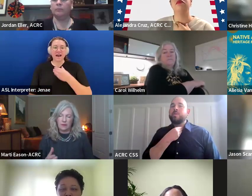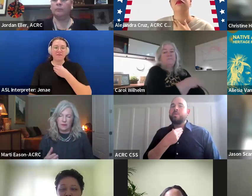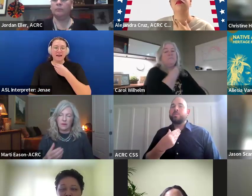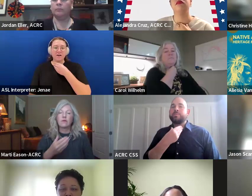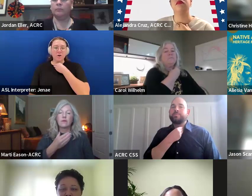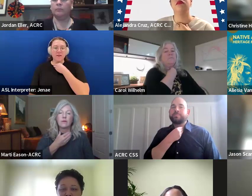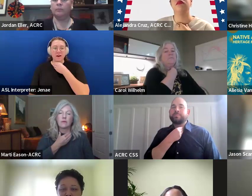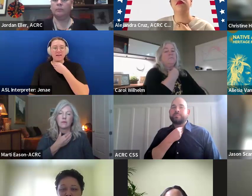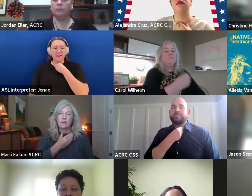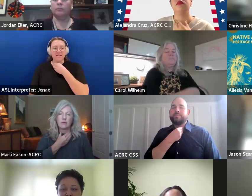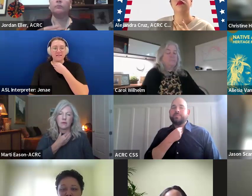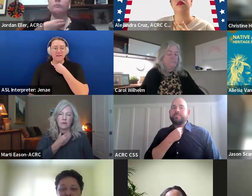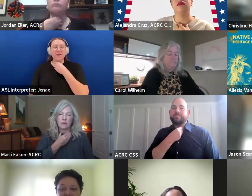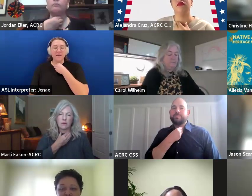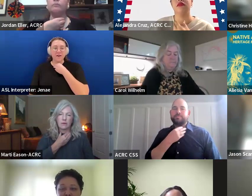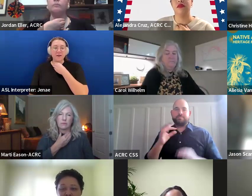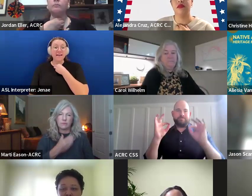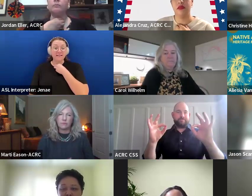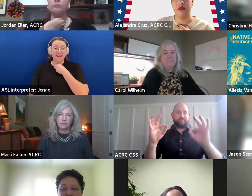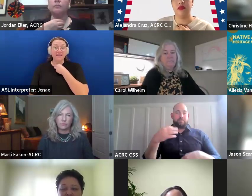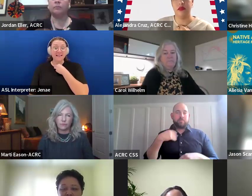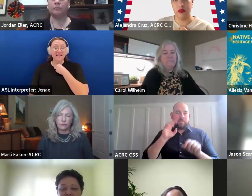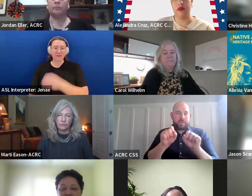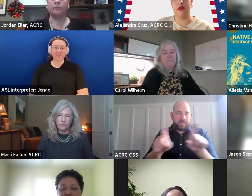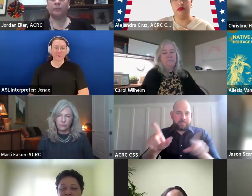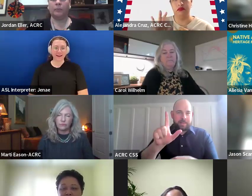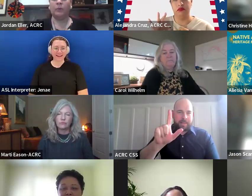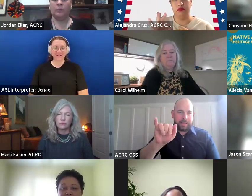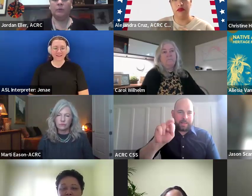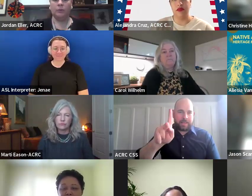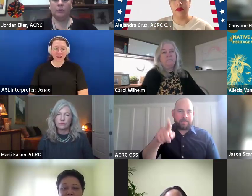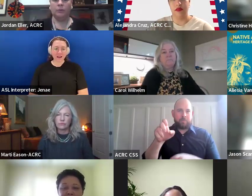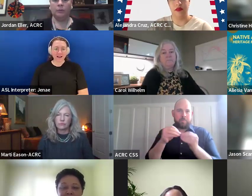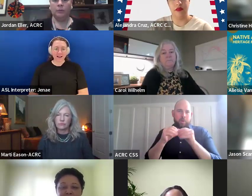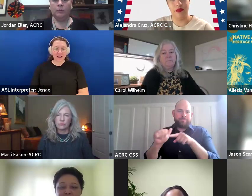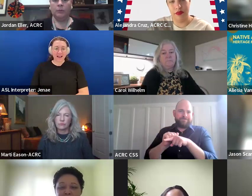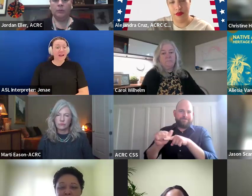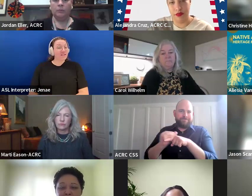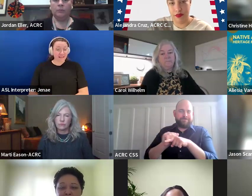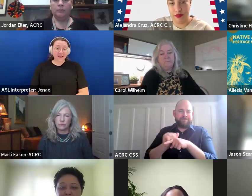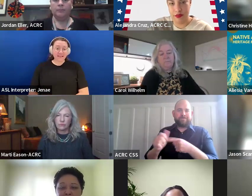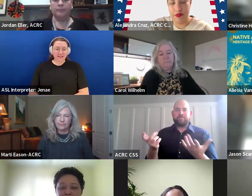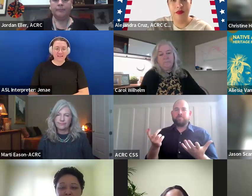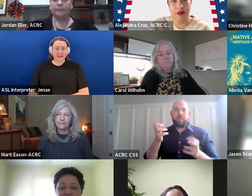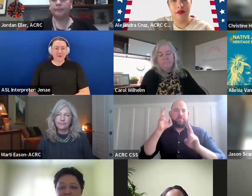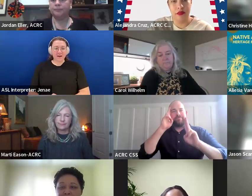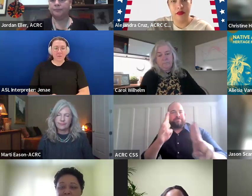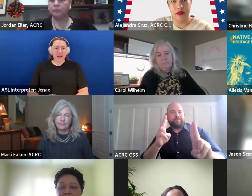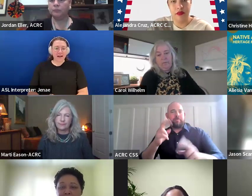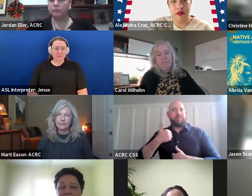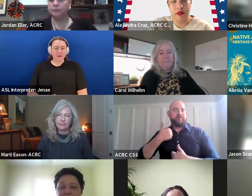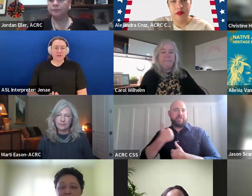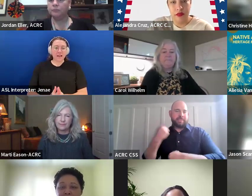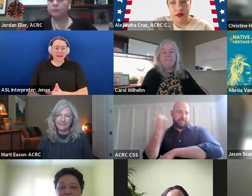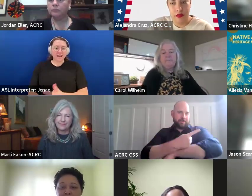And then we have that Army rank, or we have that ranking insignia for Marine. And I'll send that link so that you can